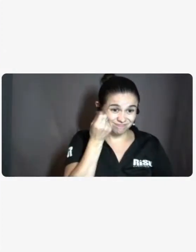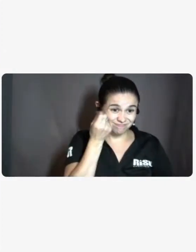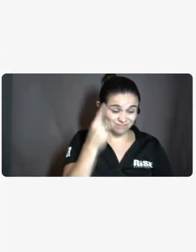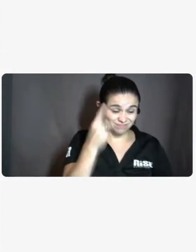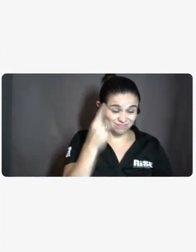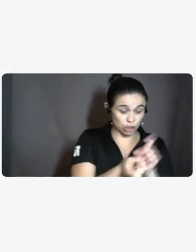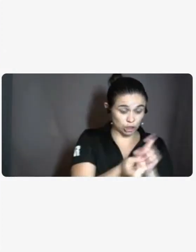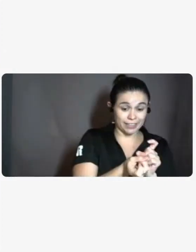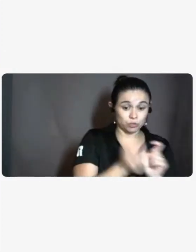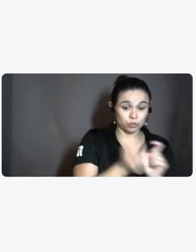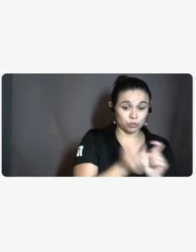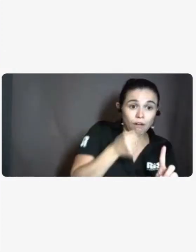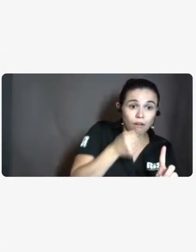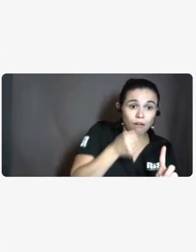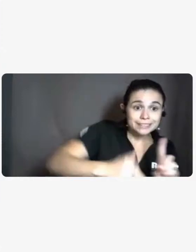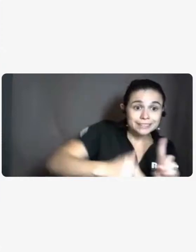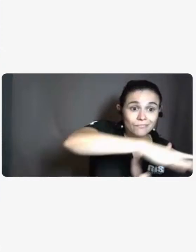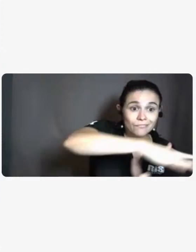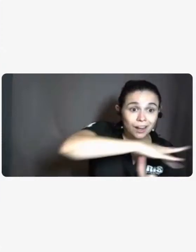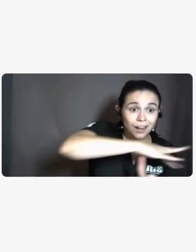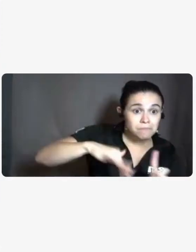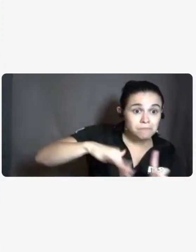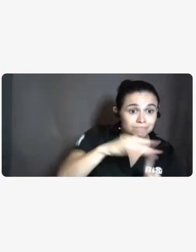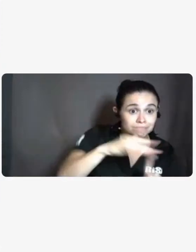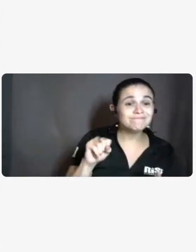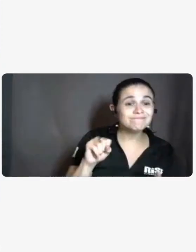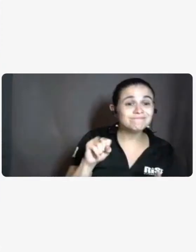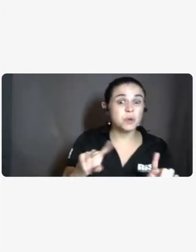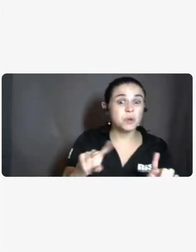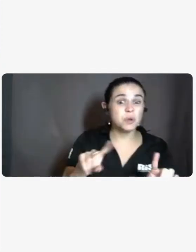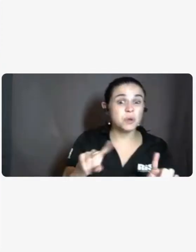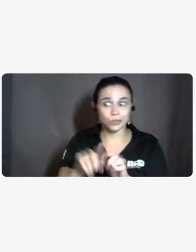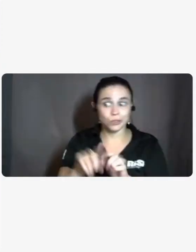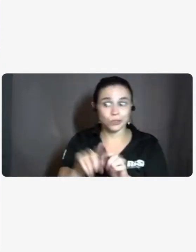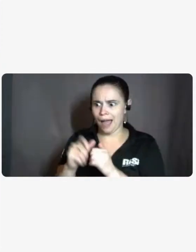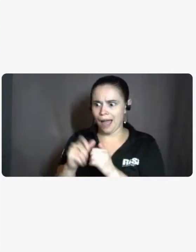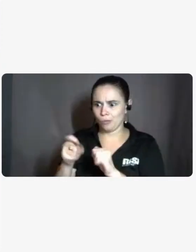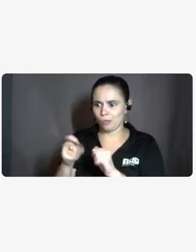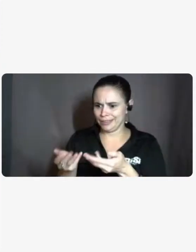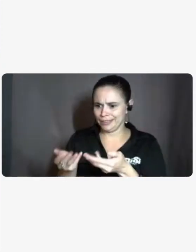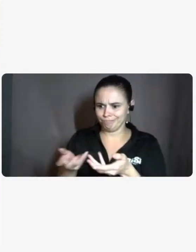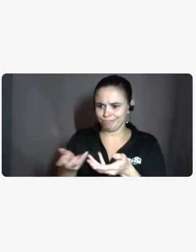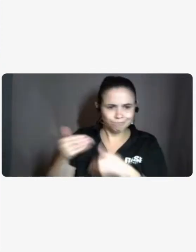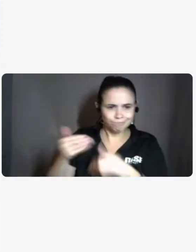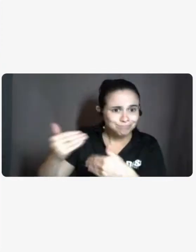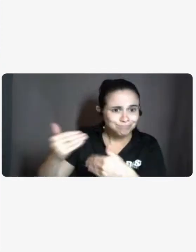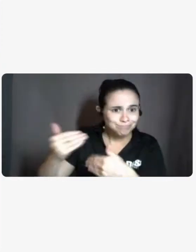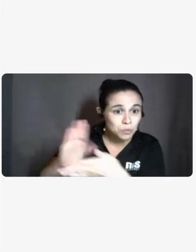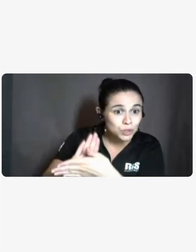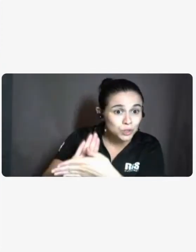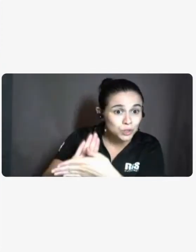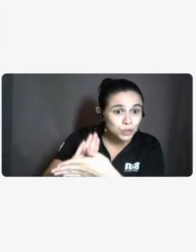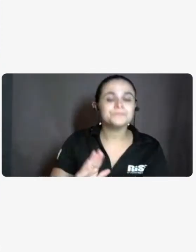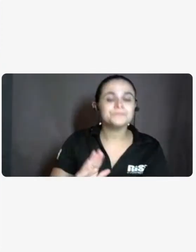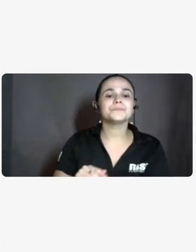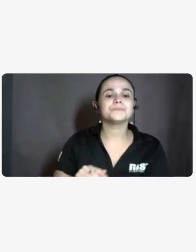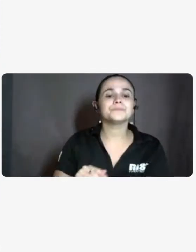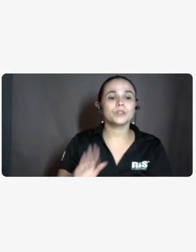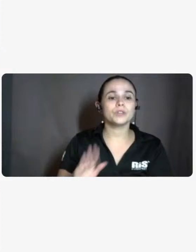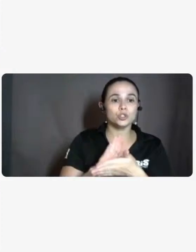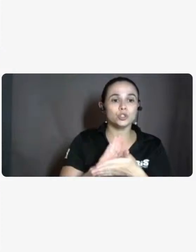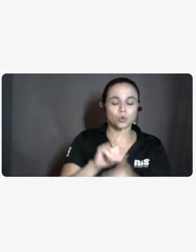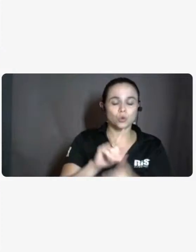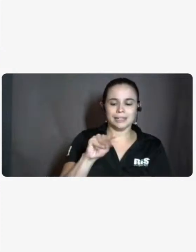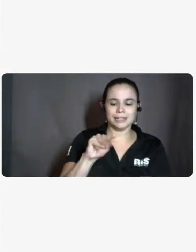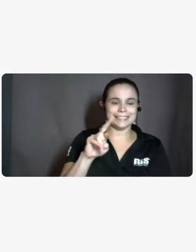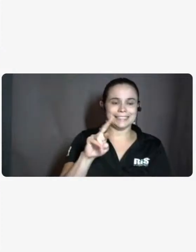the way schooling is done. The school Zimmerman is literally right next door